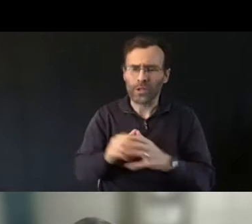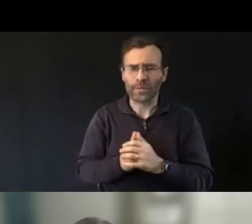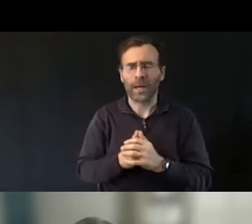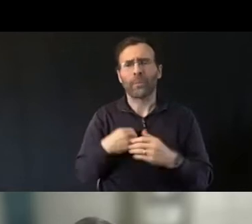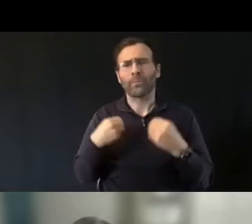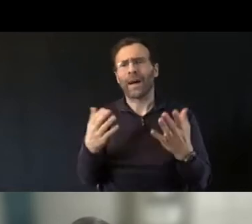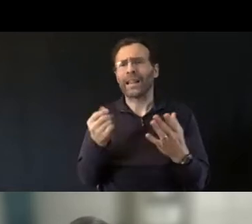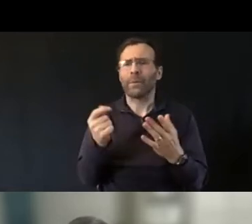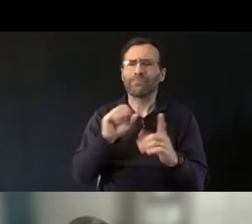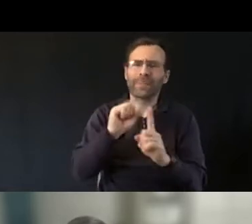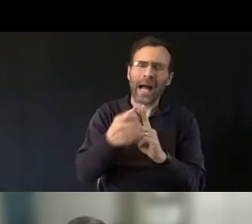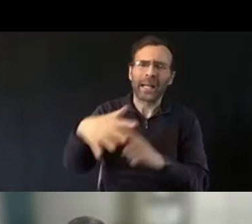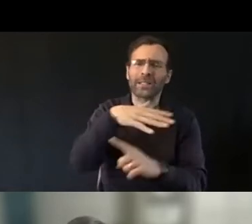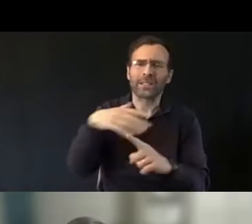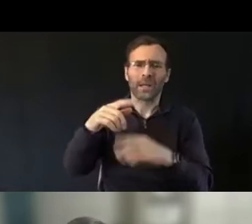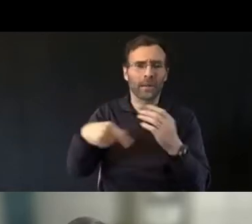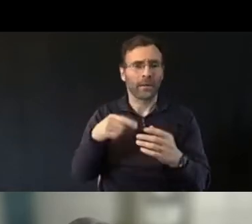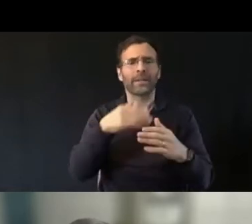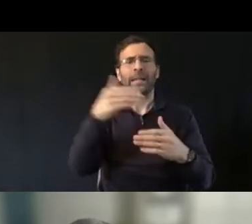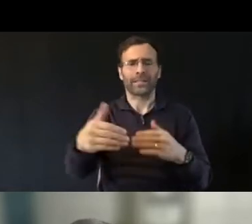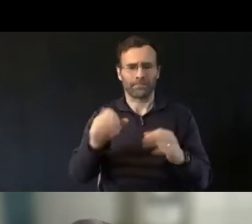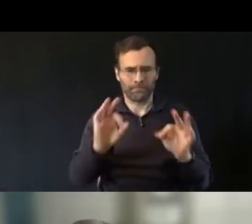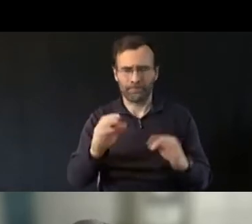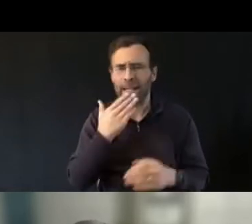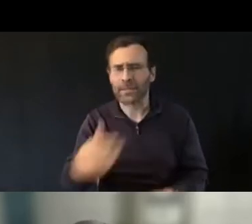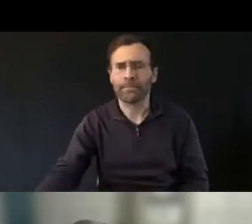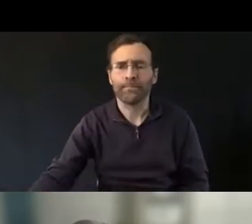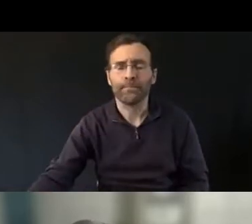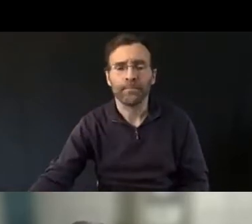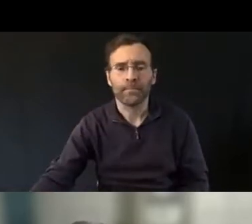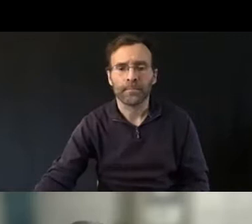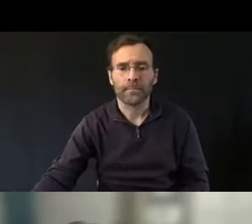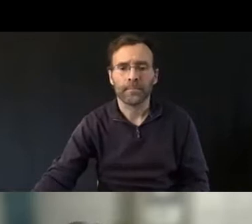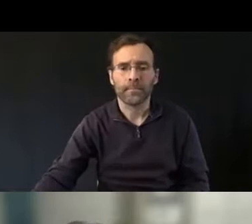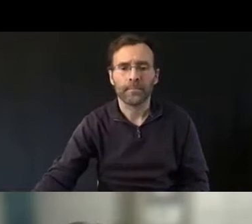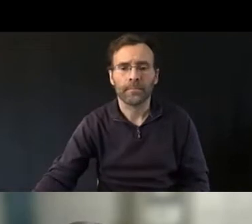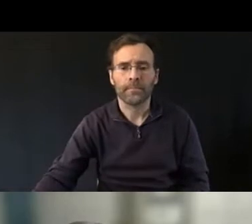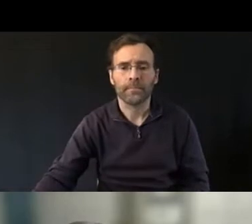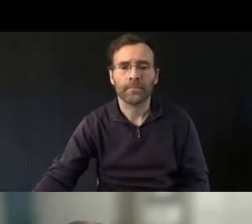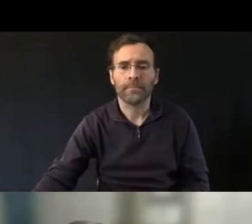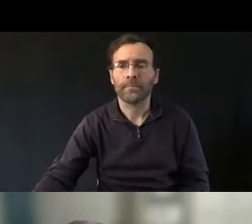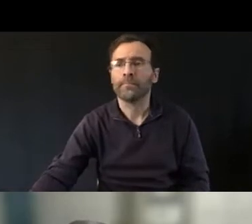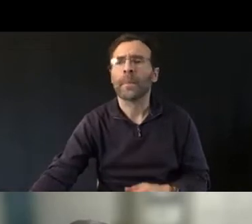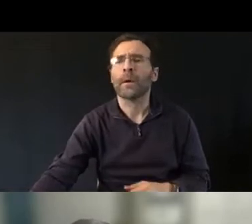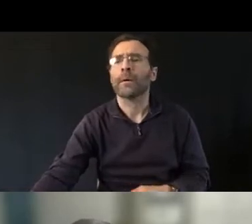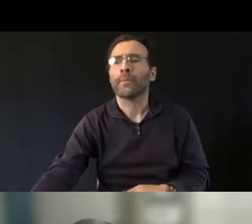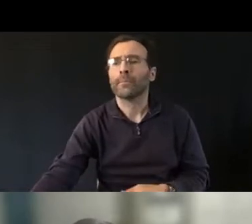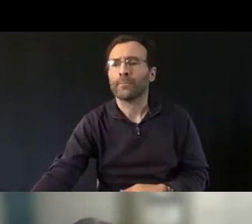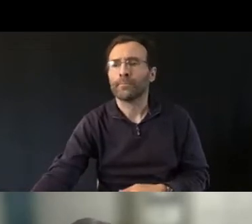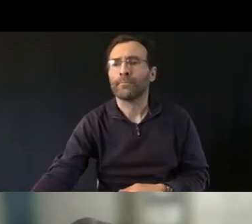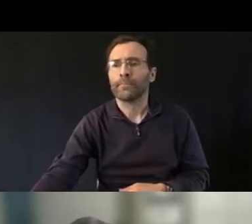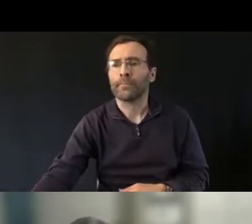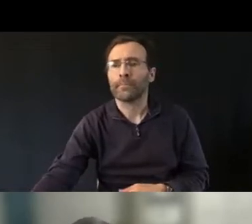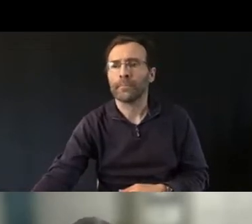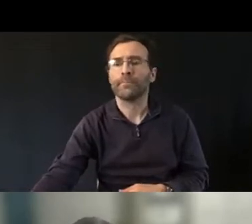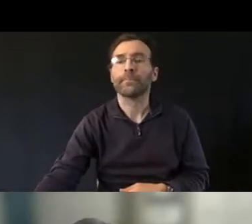of context. Tia, if you want to go to the next slide, thank you. And do some stage setting around caregiving before we